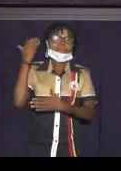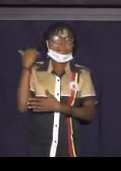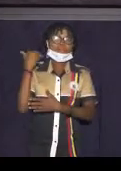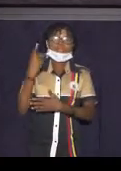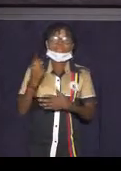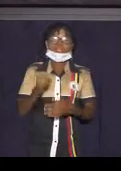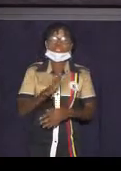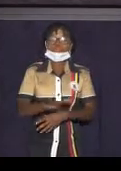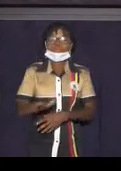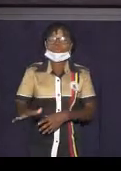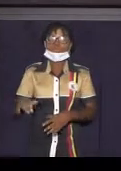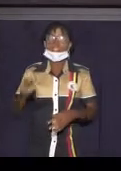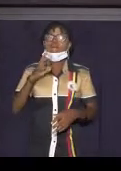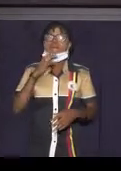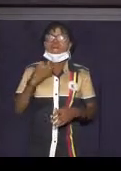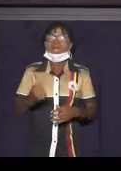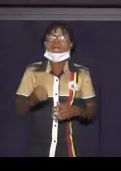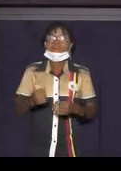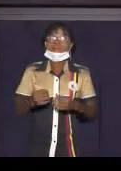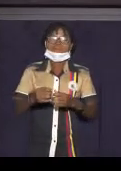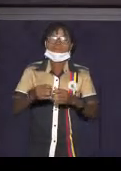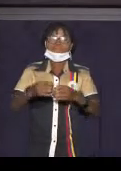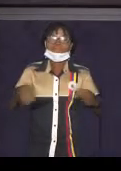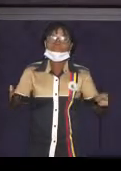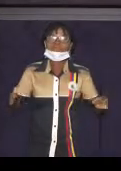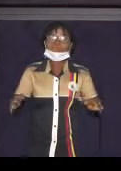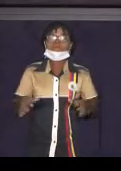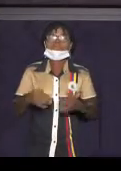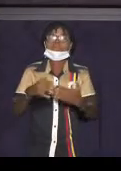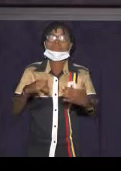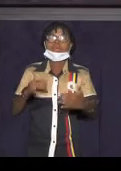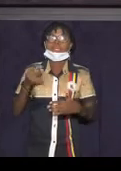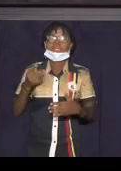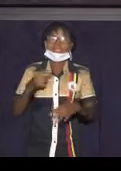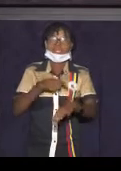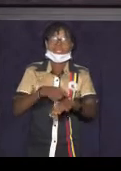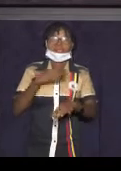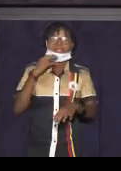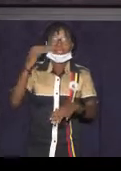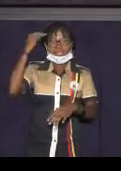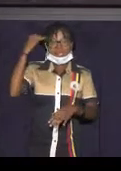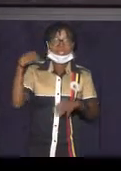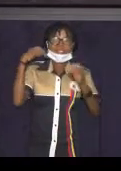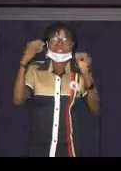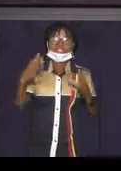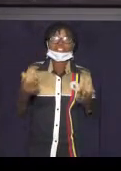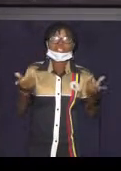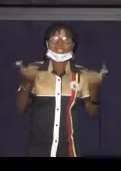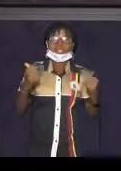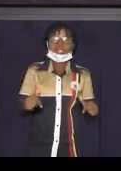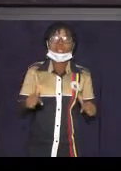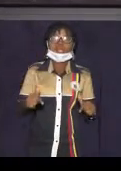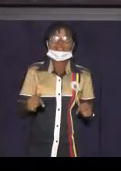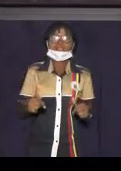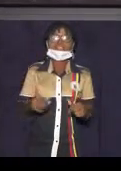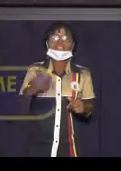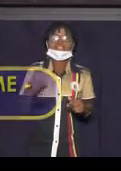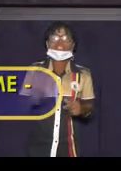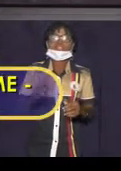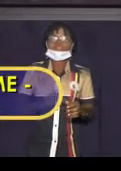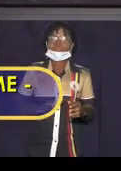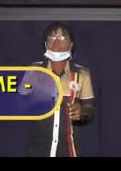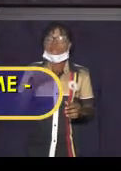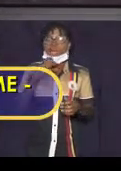The pupils are dispersed by the time the head teacher arrived. The pupils are